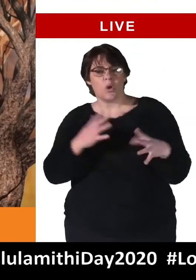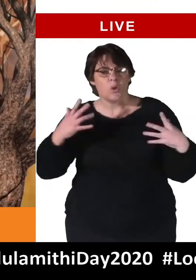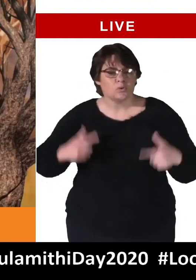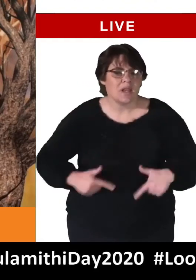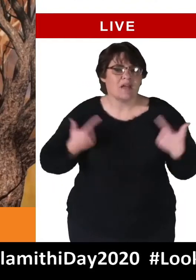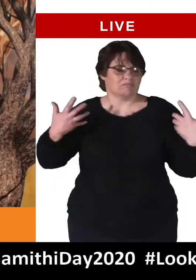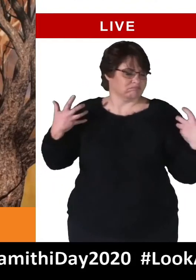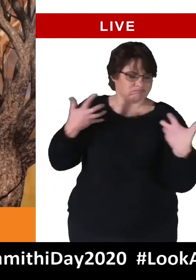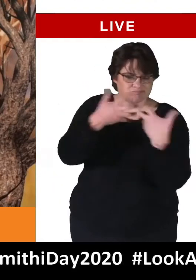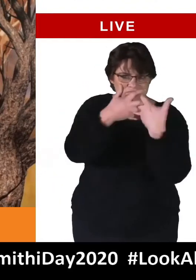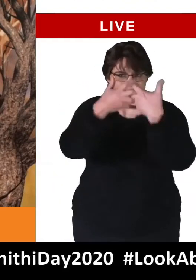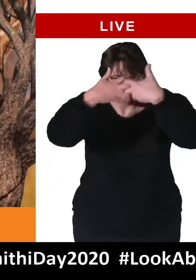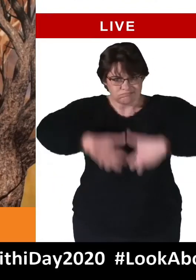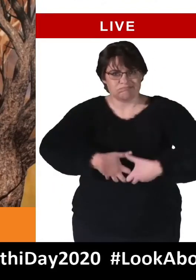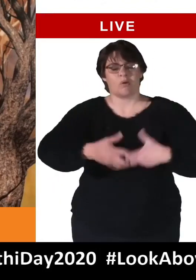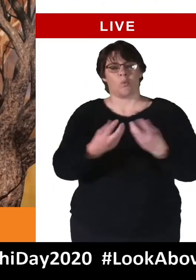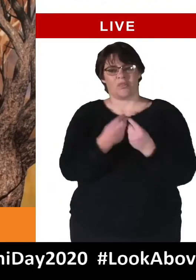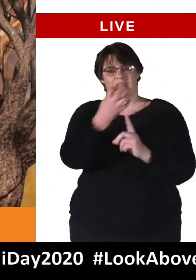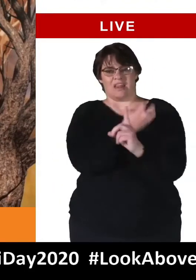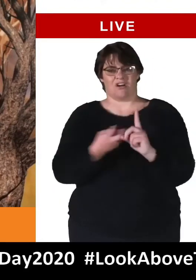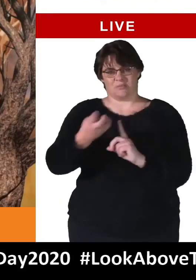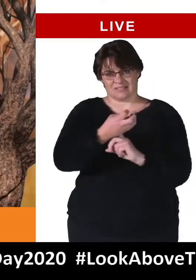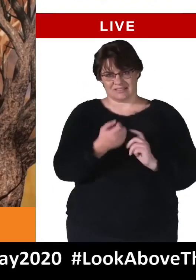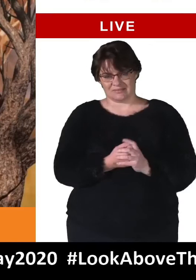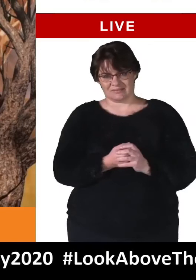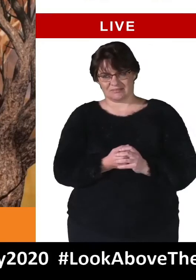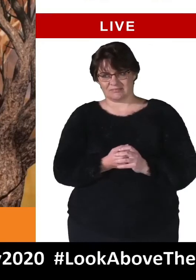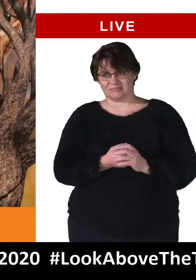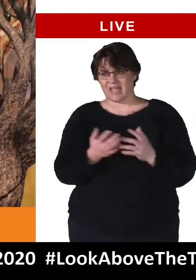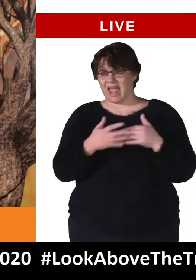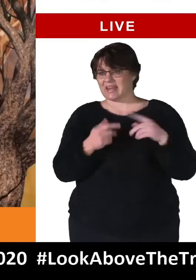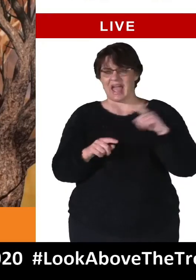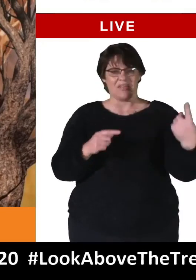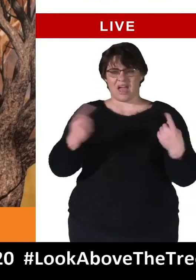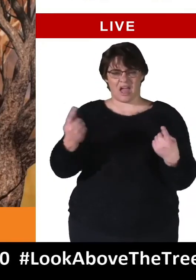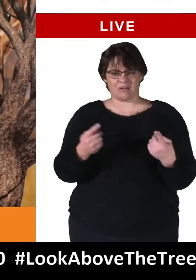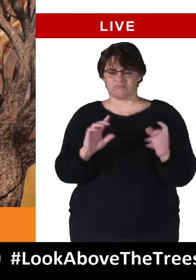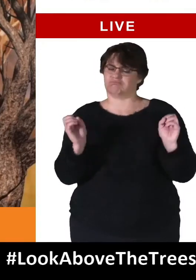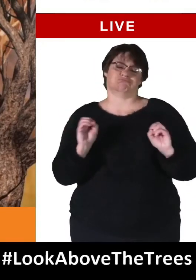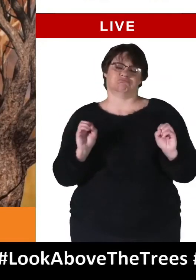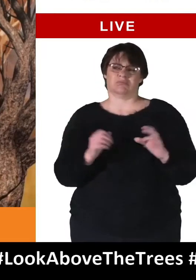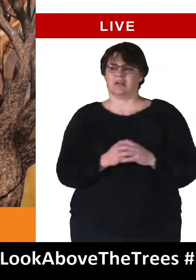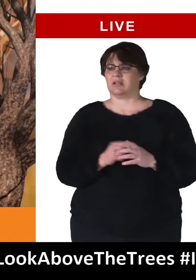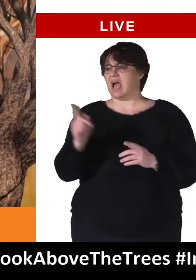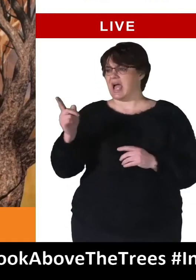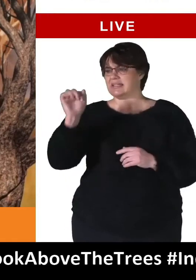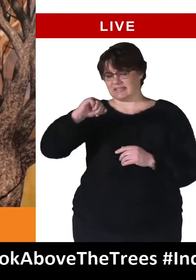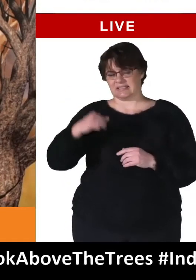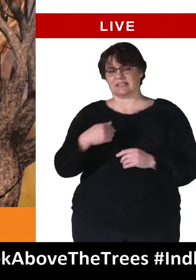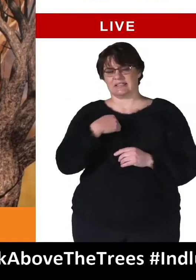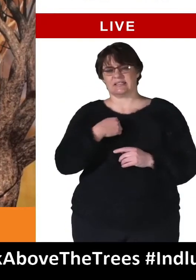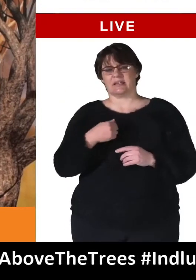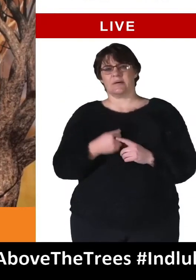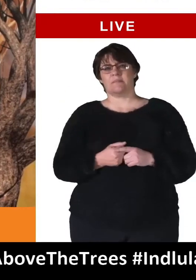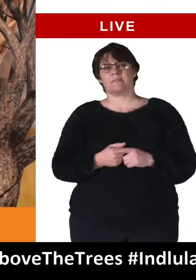environment. Thank you, Prof. Any question, any comments from your side, Tara? Okay. Yes, I think